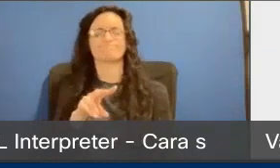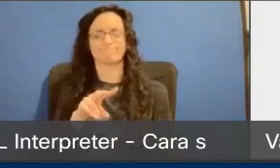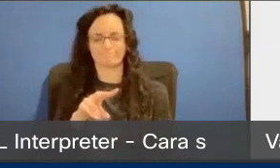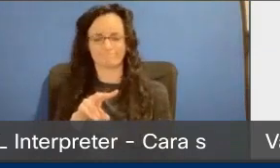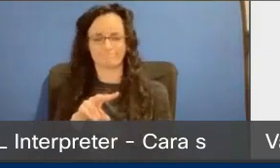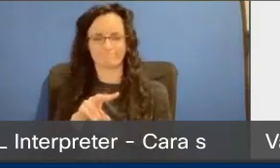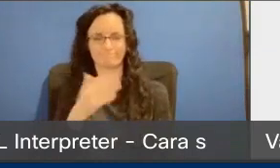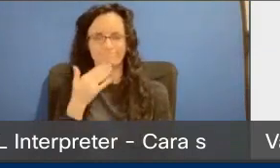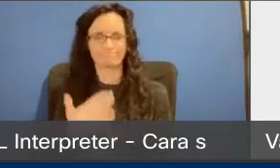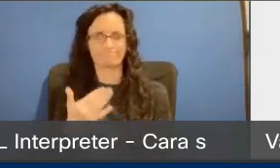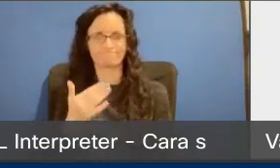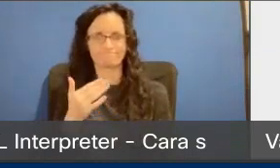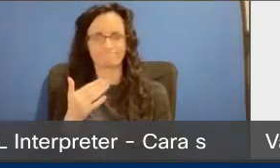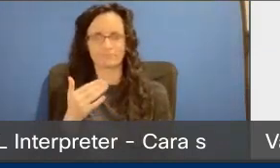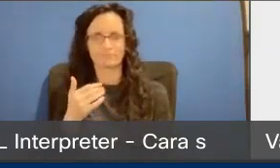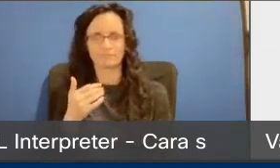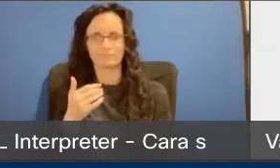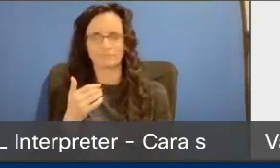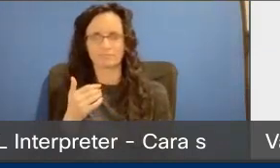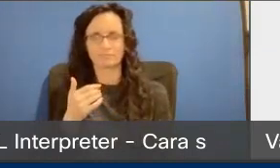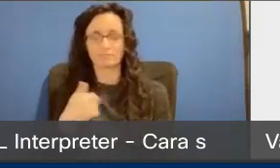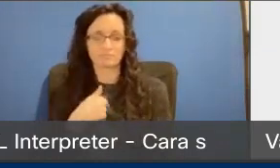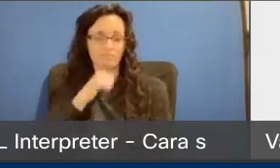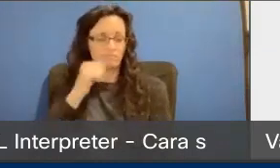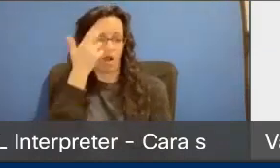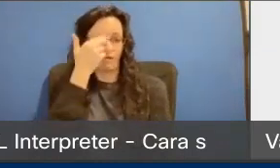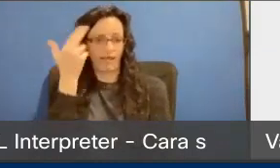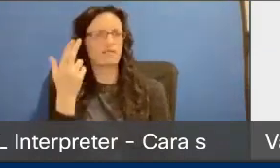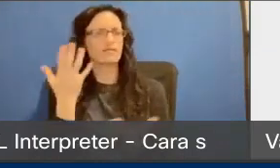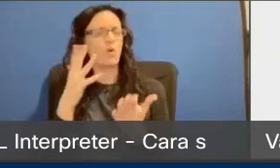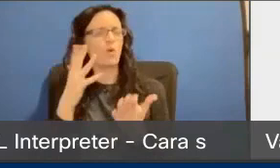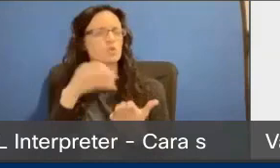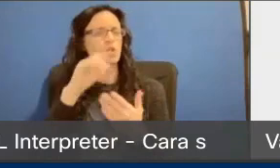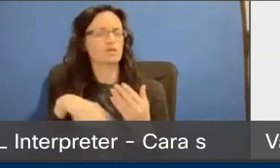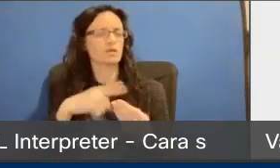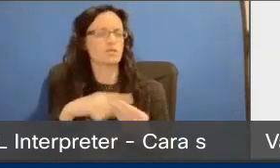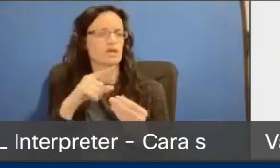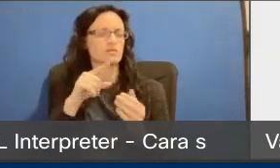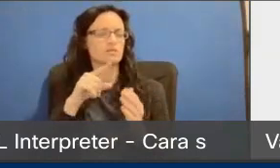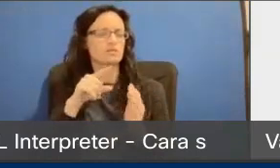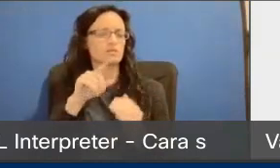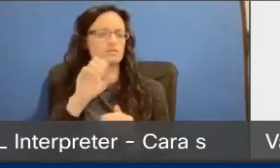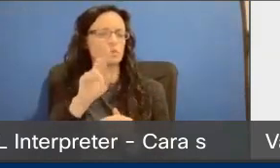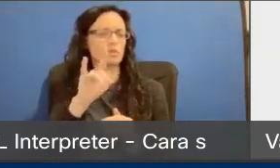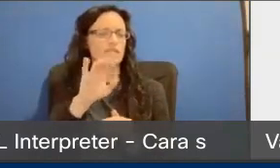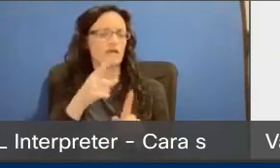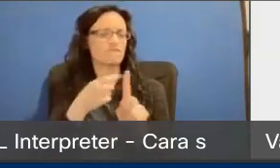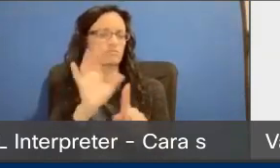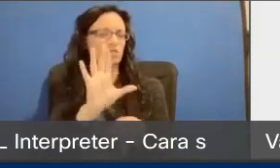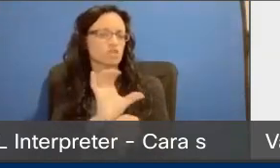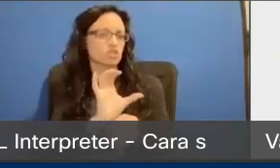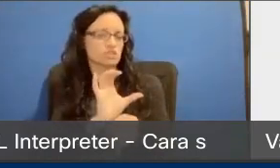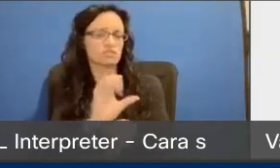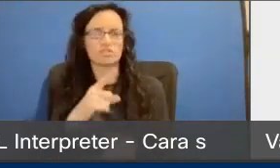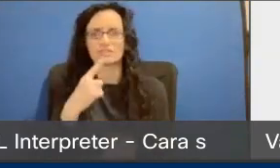And I said, so I'm not Catholic. Could you tell me what did you learn about suicide from the church? And she